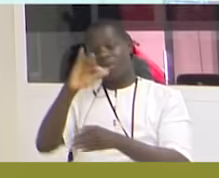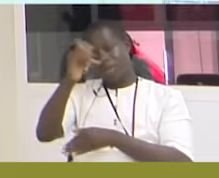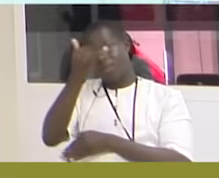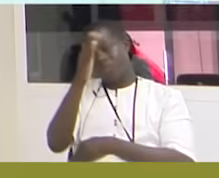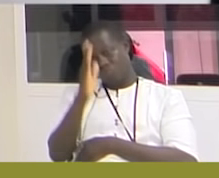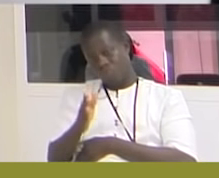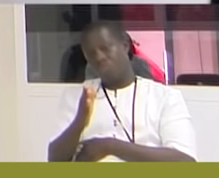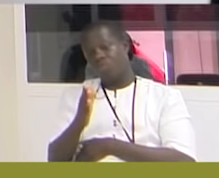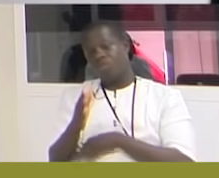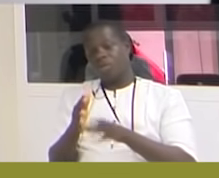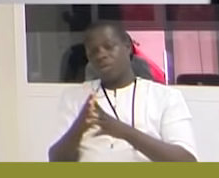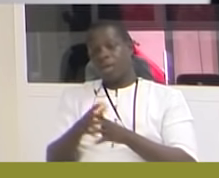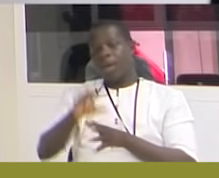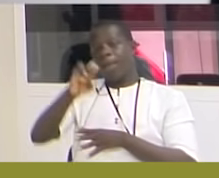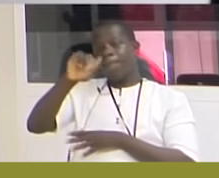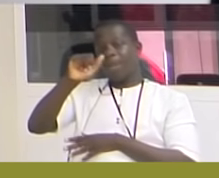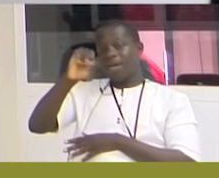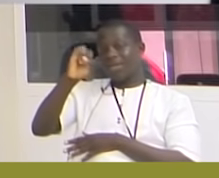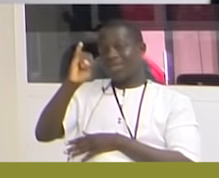true.